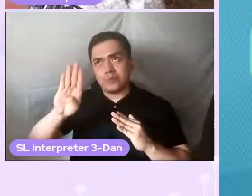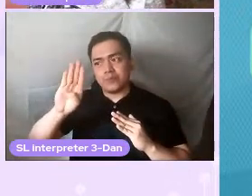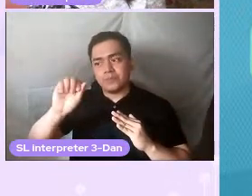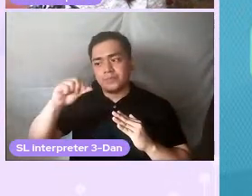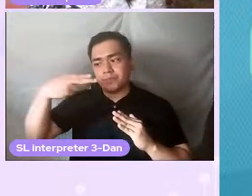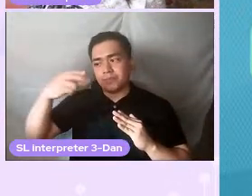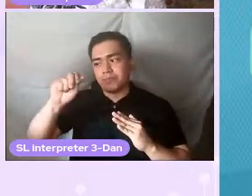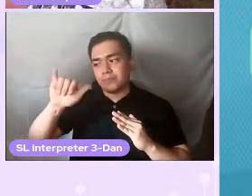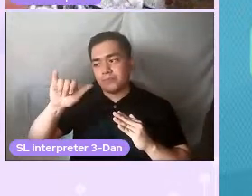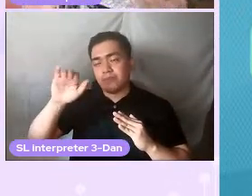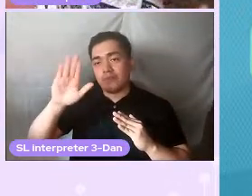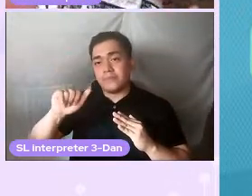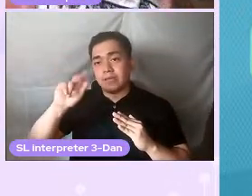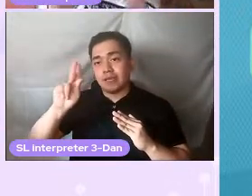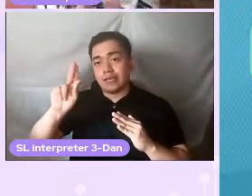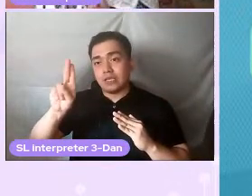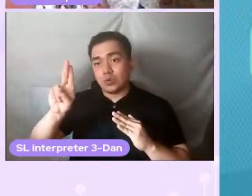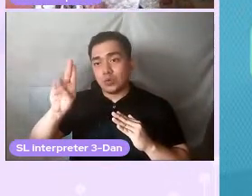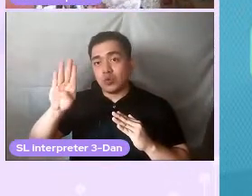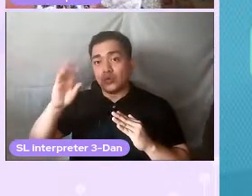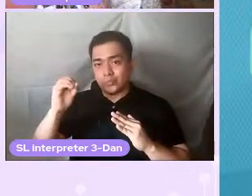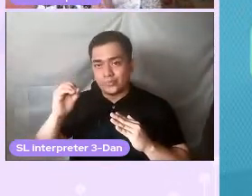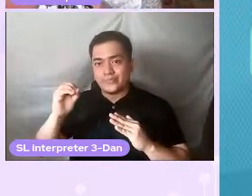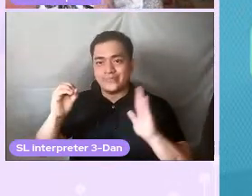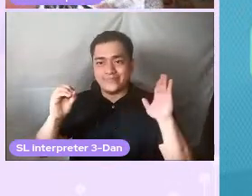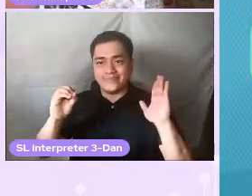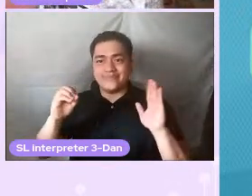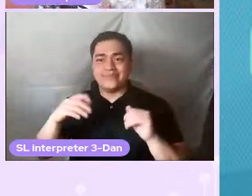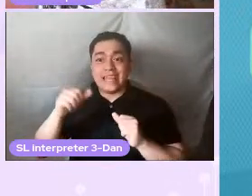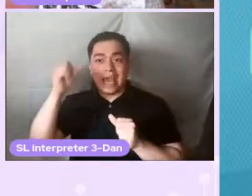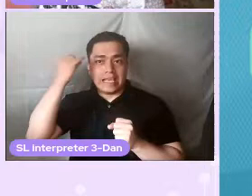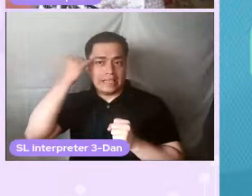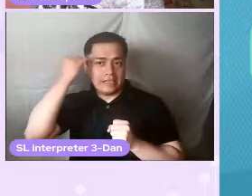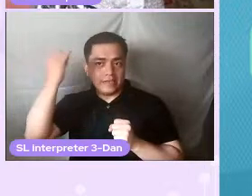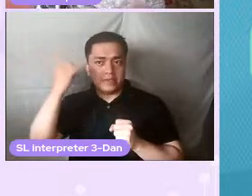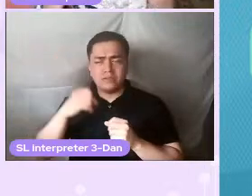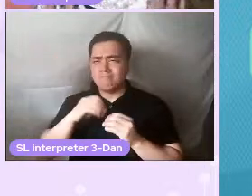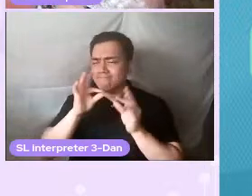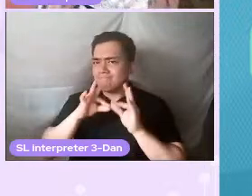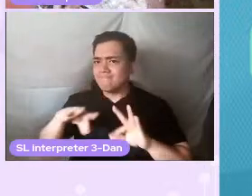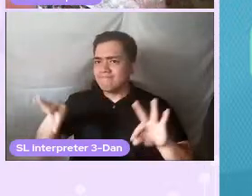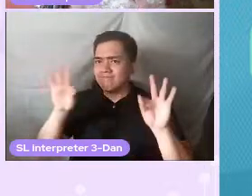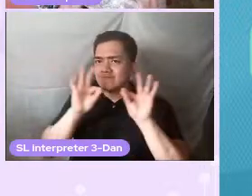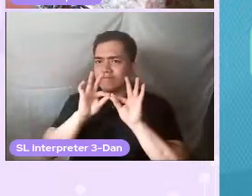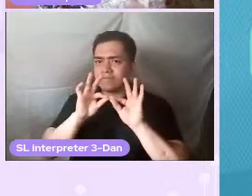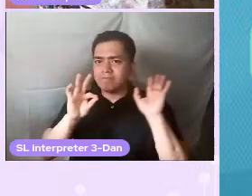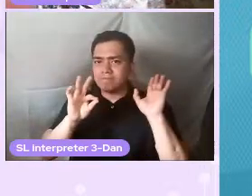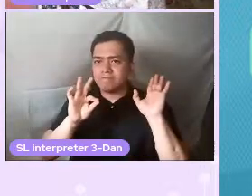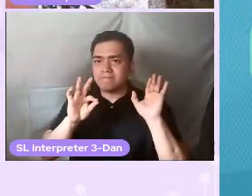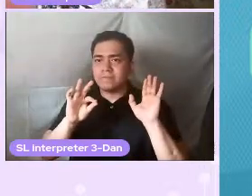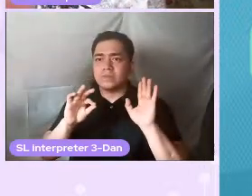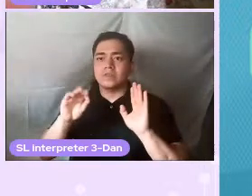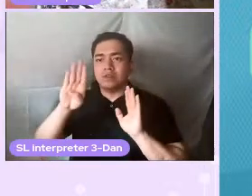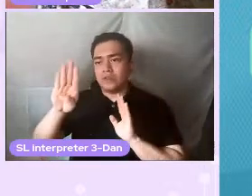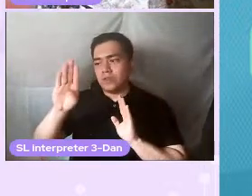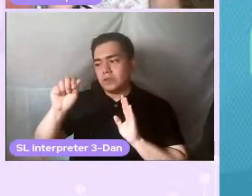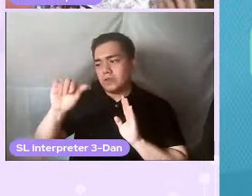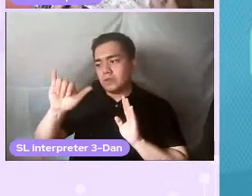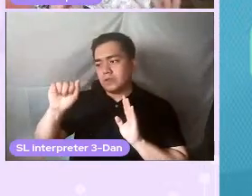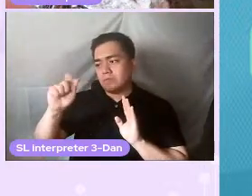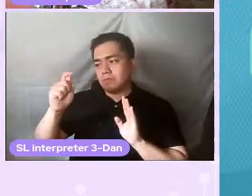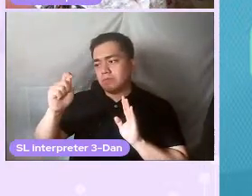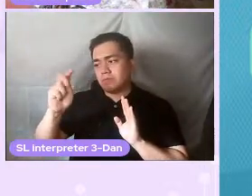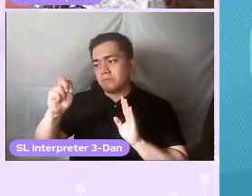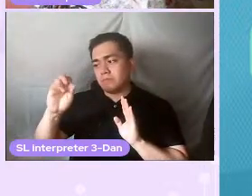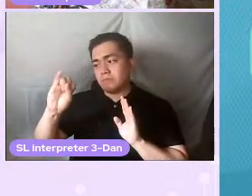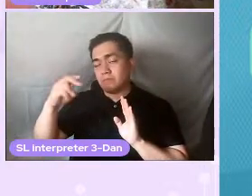our backyards are the Bahay Kubo, right? And I think the most important thing it stands for is bayanihan or teamwork. So, you know,